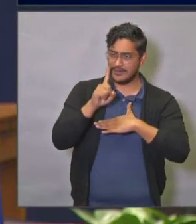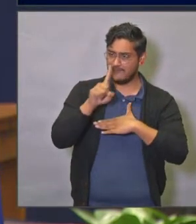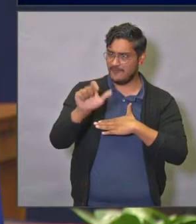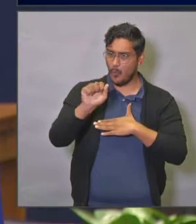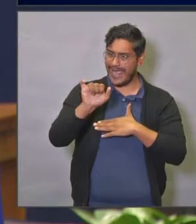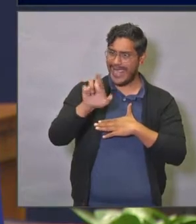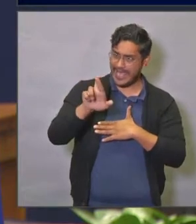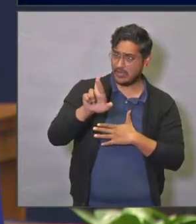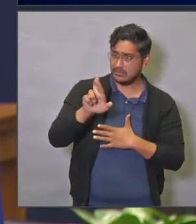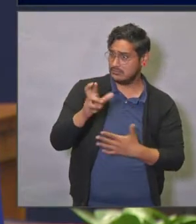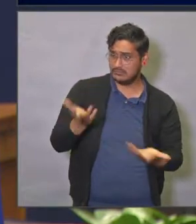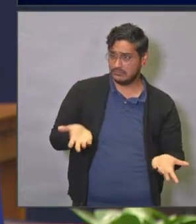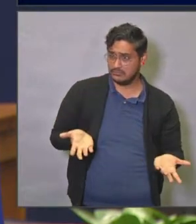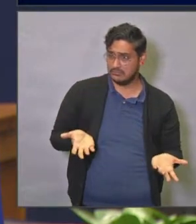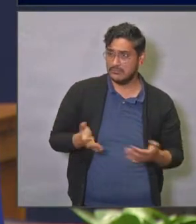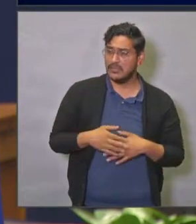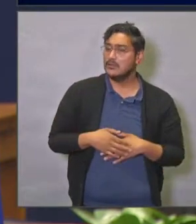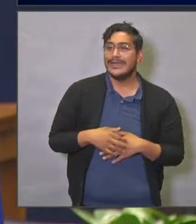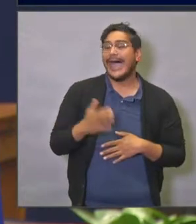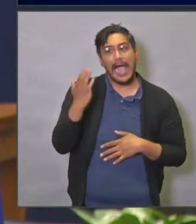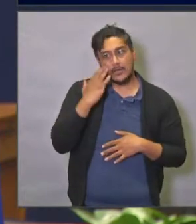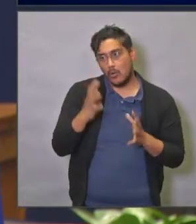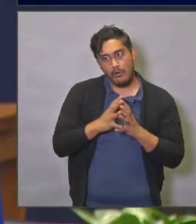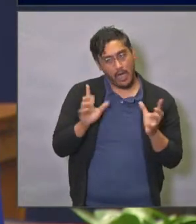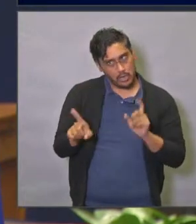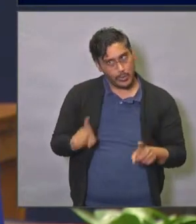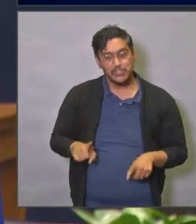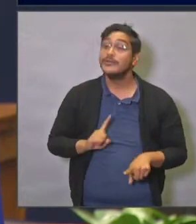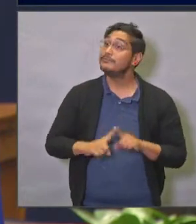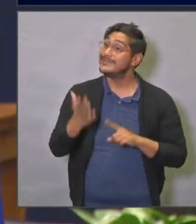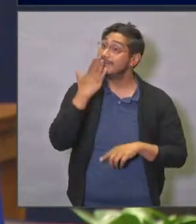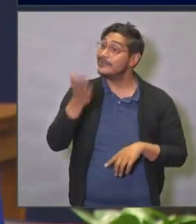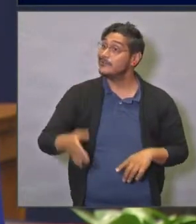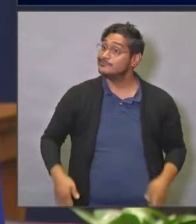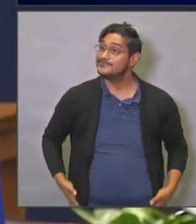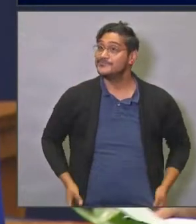out the aerosols. I know that's a lot, but thank you for taking a stab.